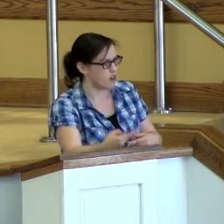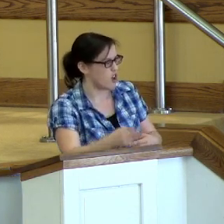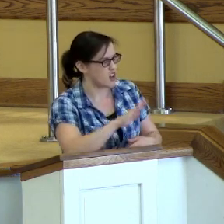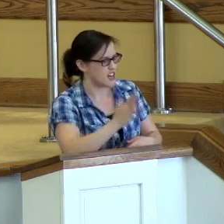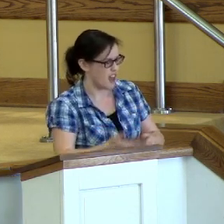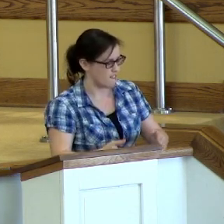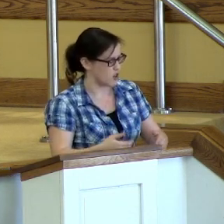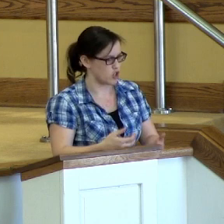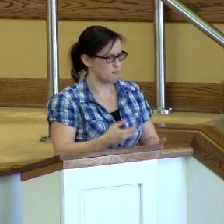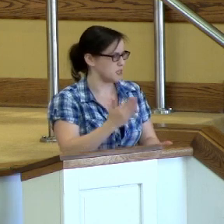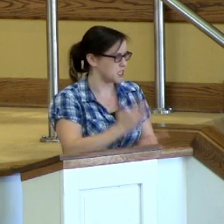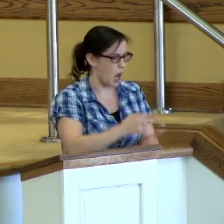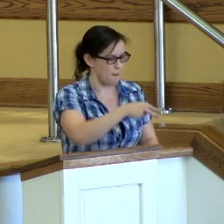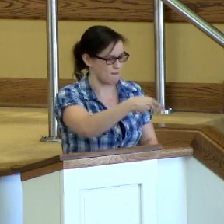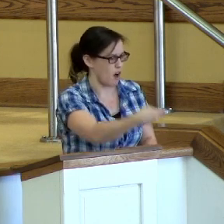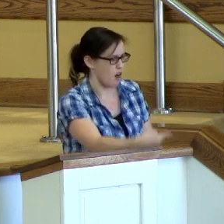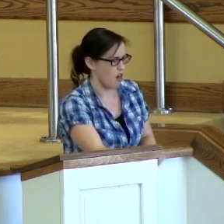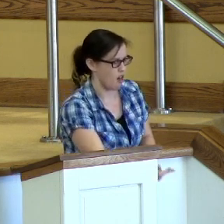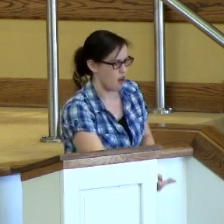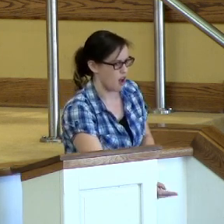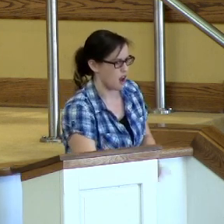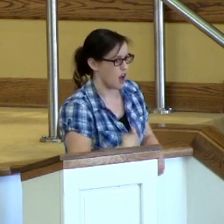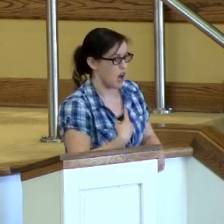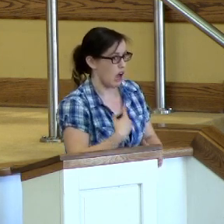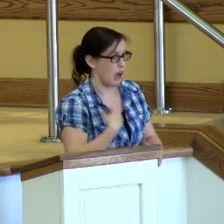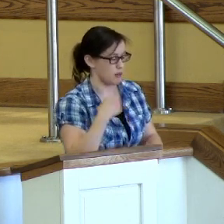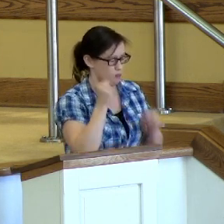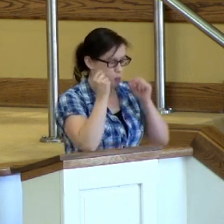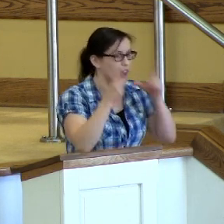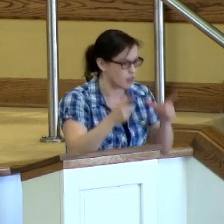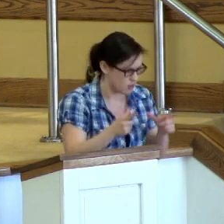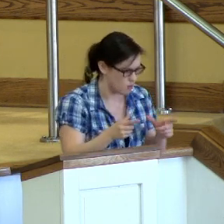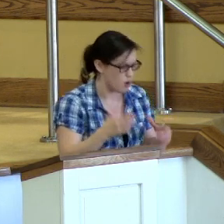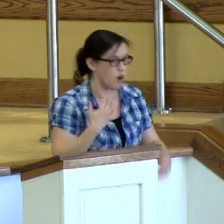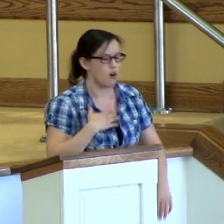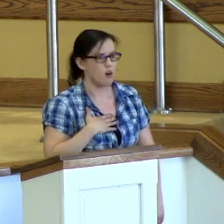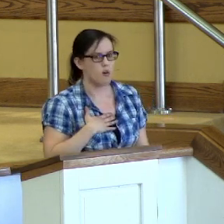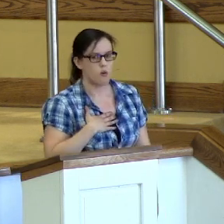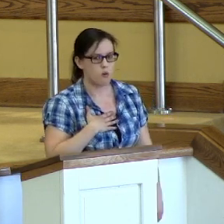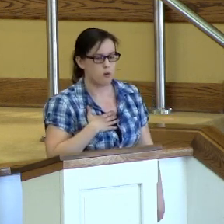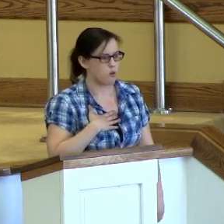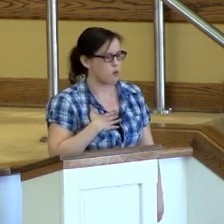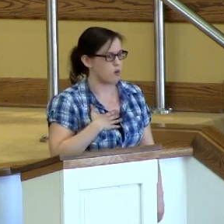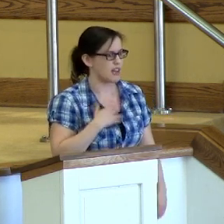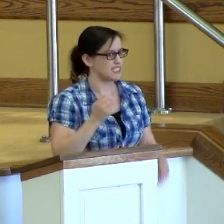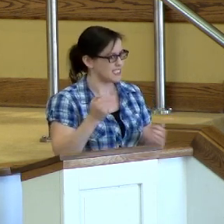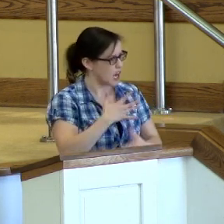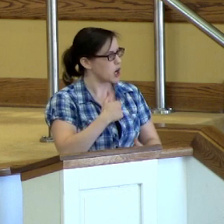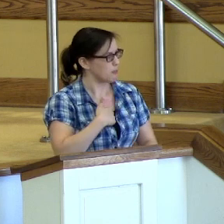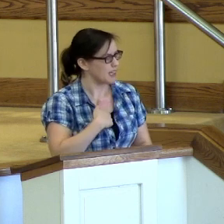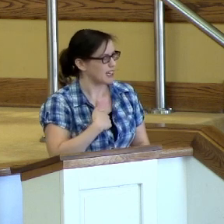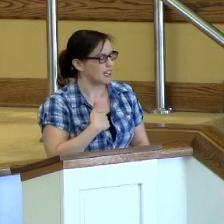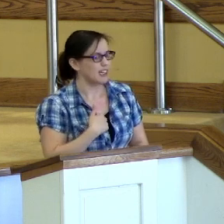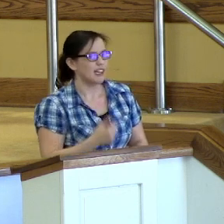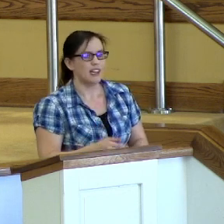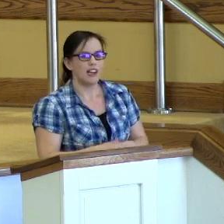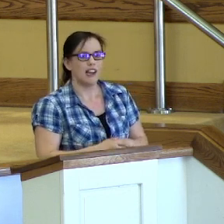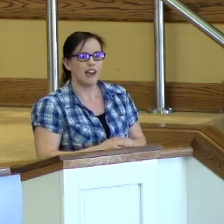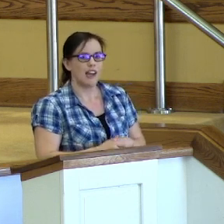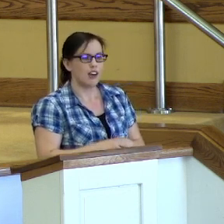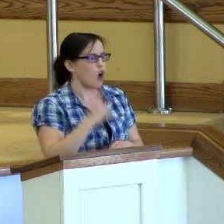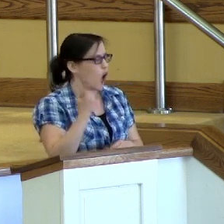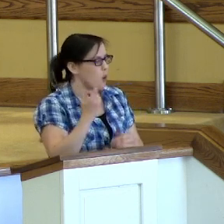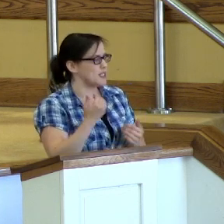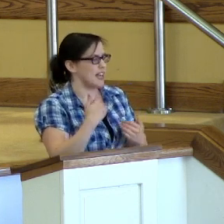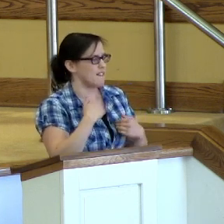and I was like, man, what is the deal? And so I fought it and fought it and fought it. Every time I